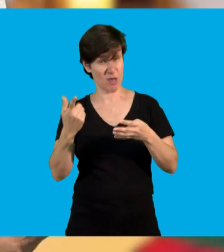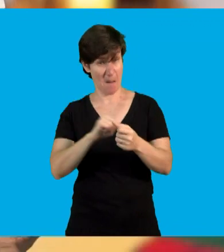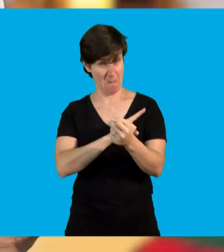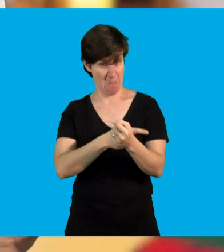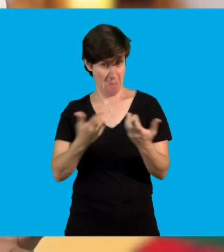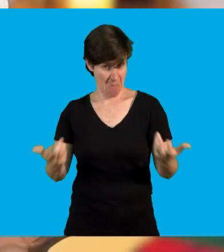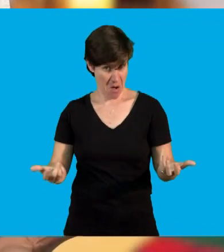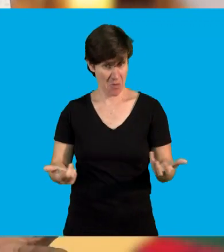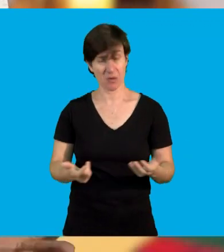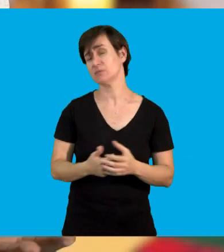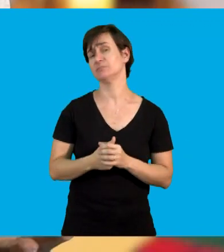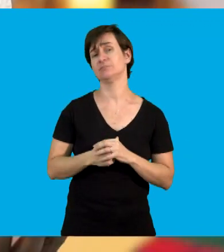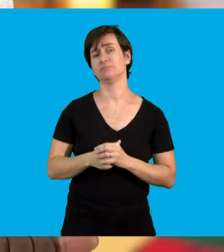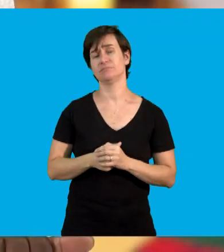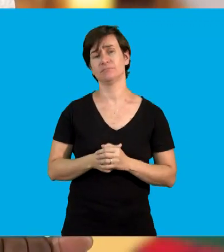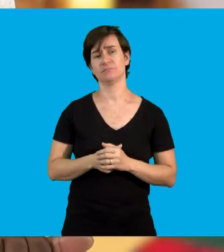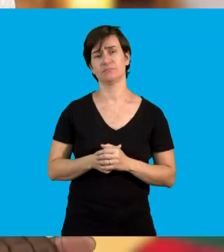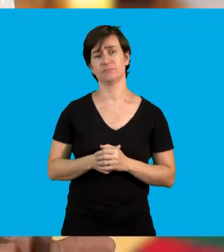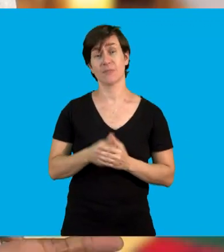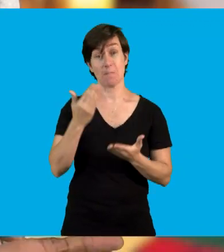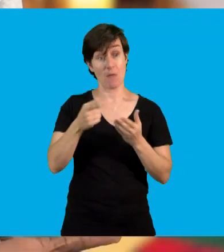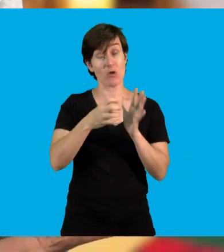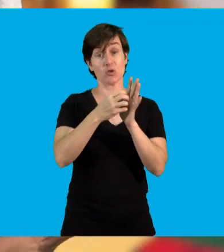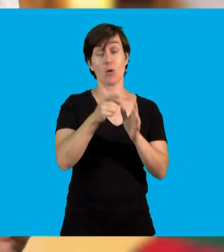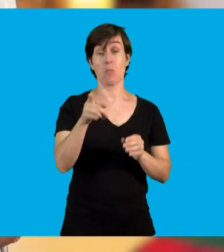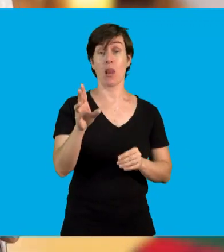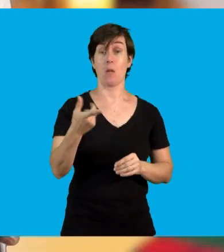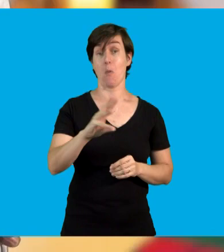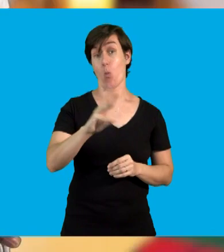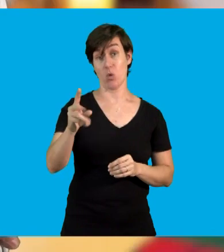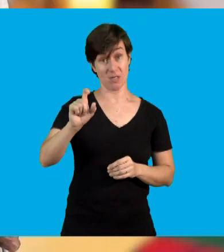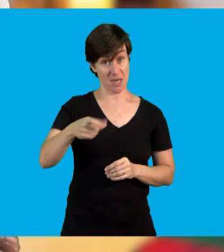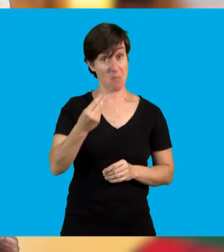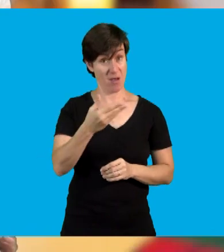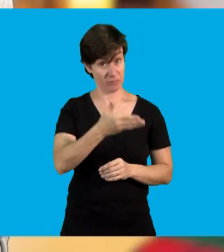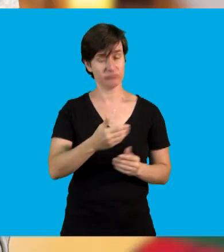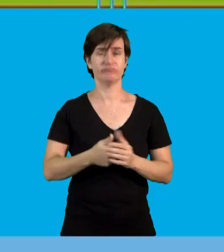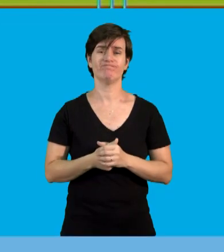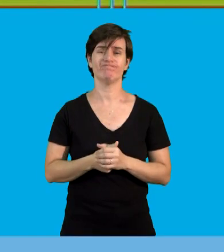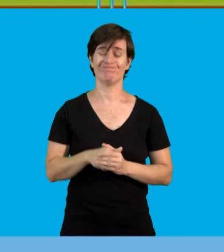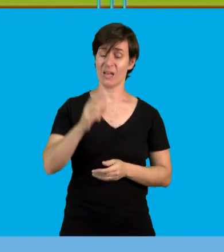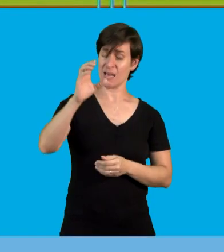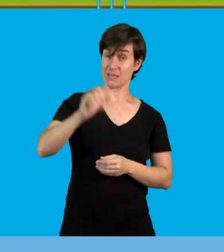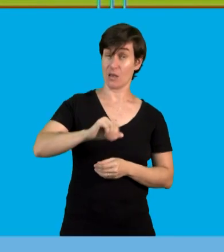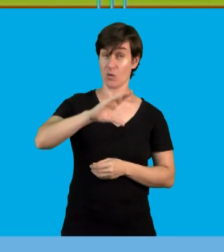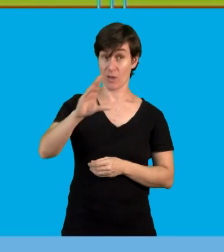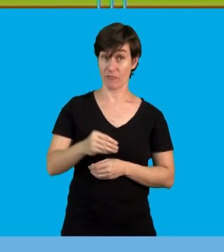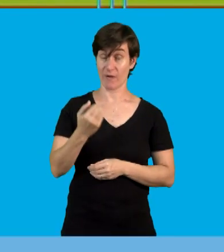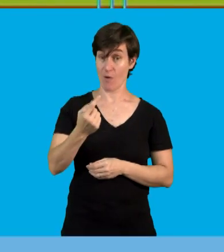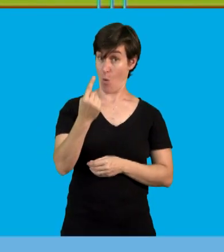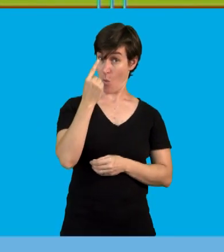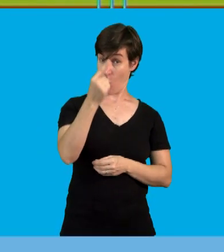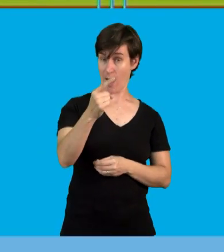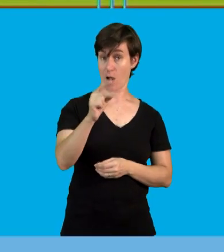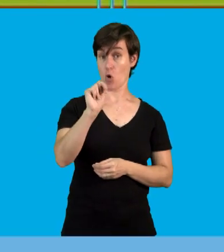nuclear power that we can use, that is found in the Western Cape, as we have said? We do know that South Africa